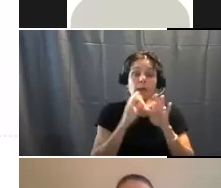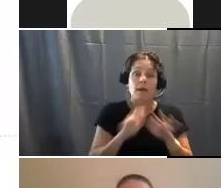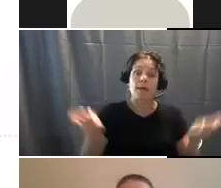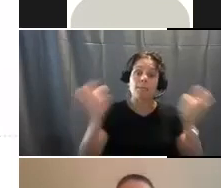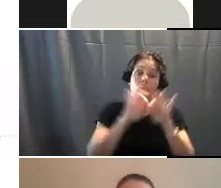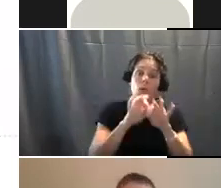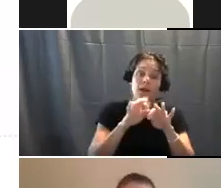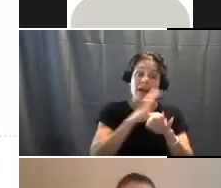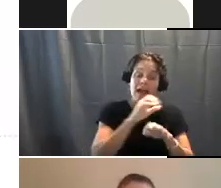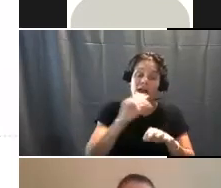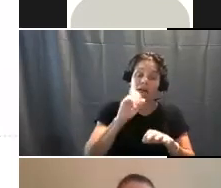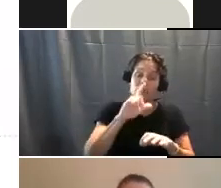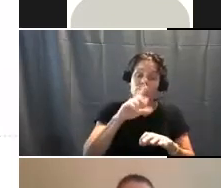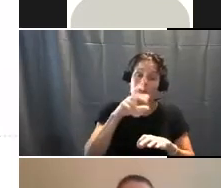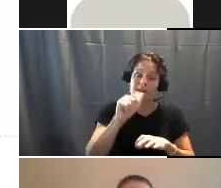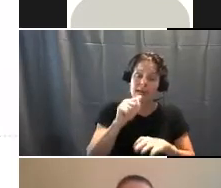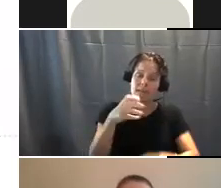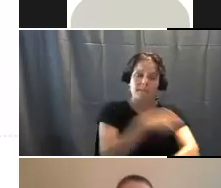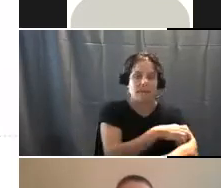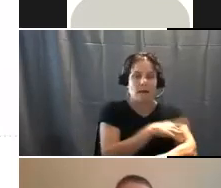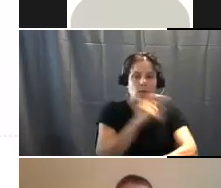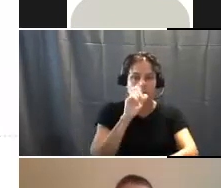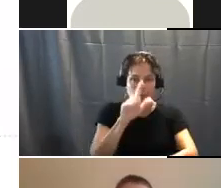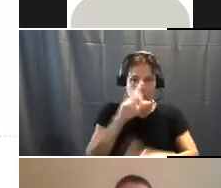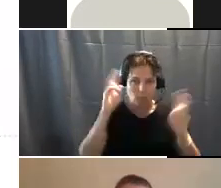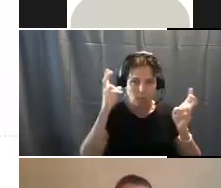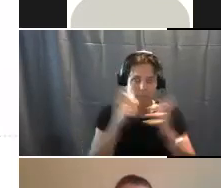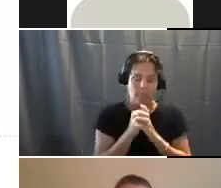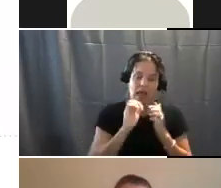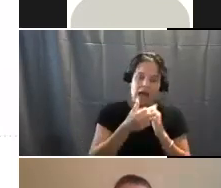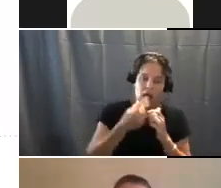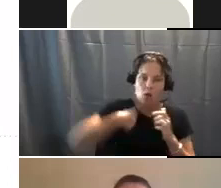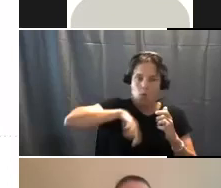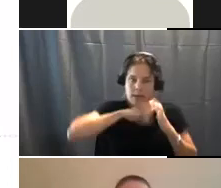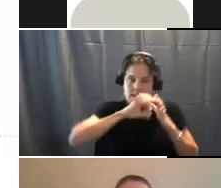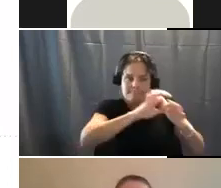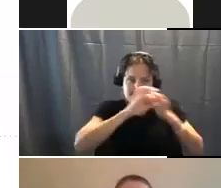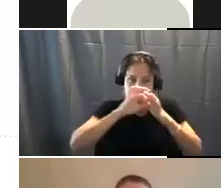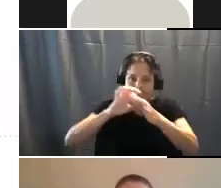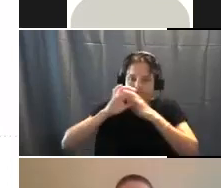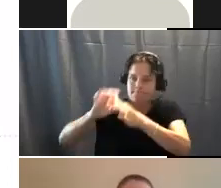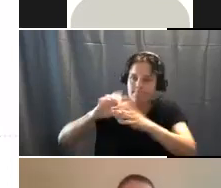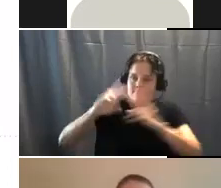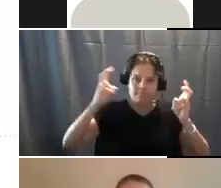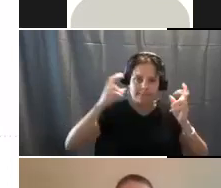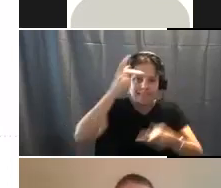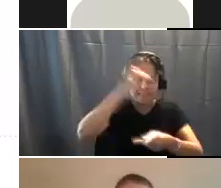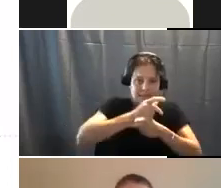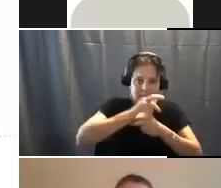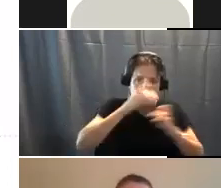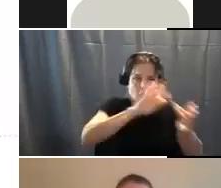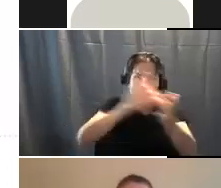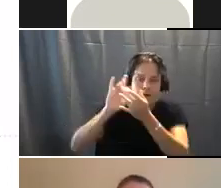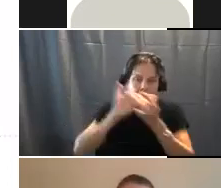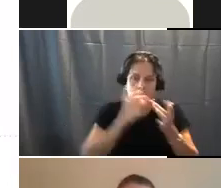is a powerful tool in building and maintaining our connections and partnerships. So what can be done by social media managers